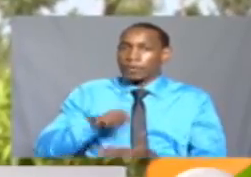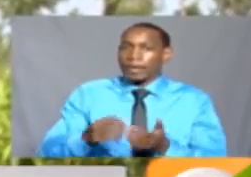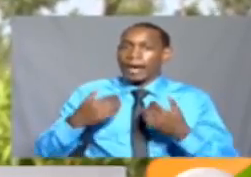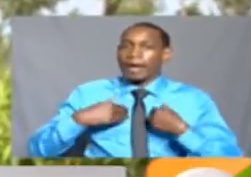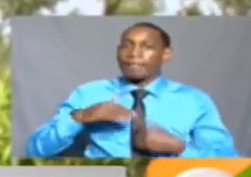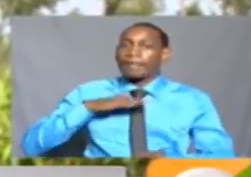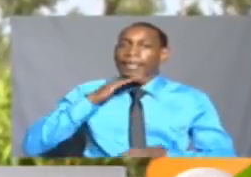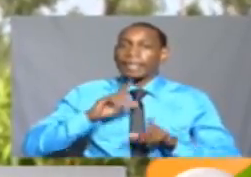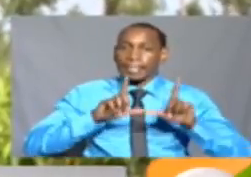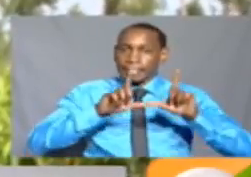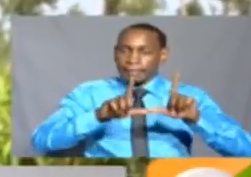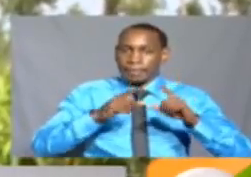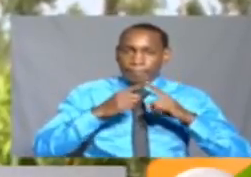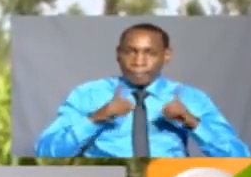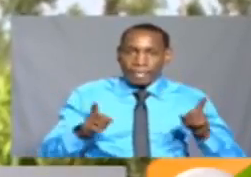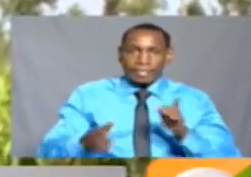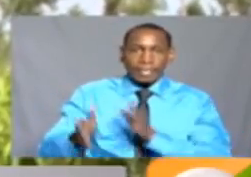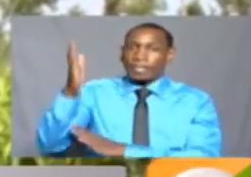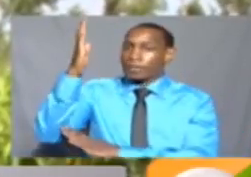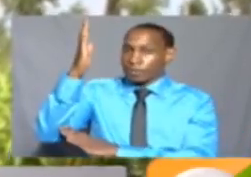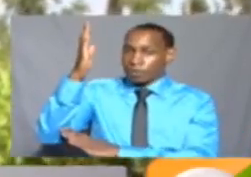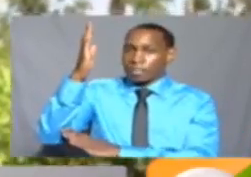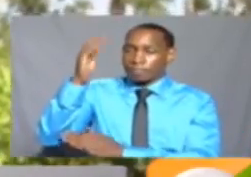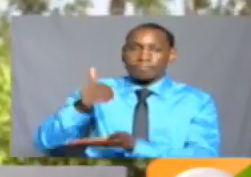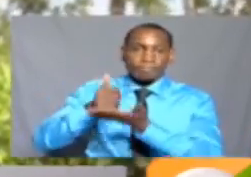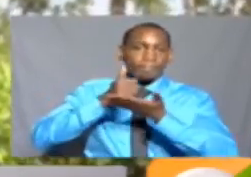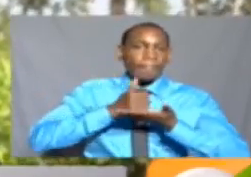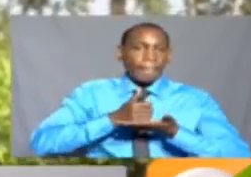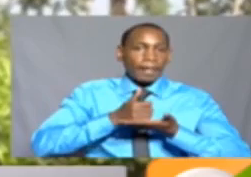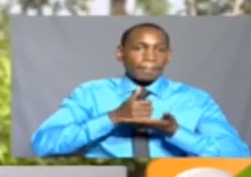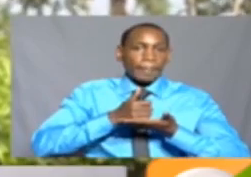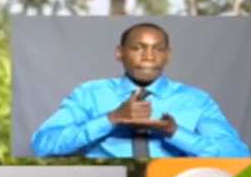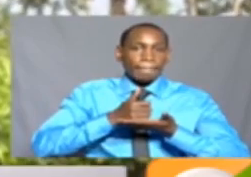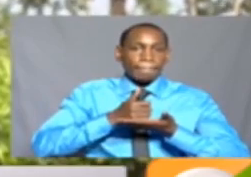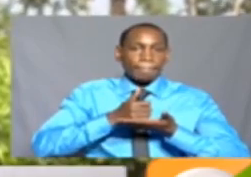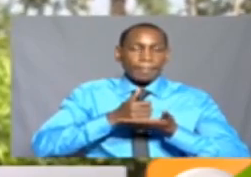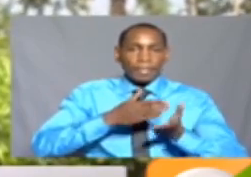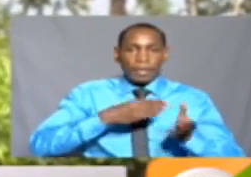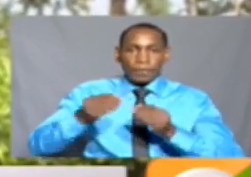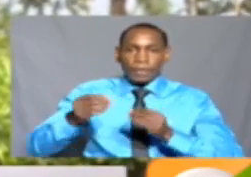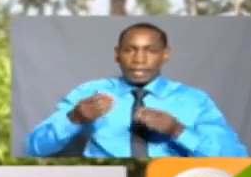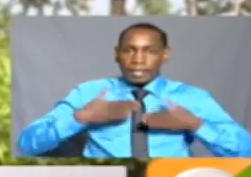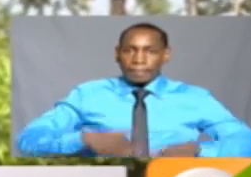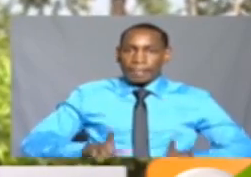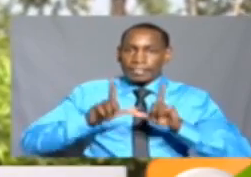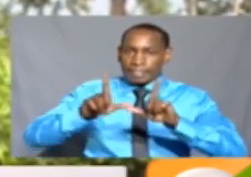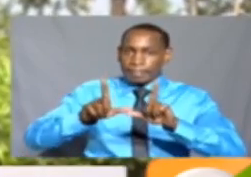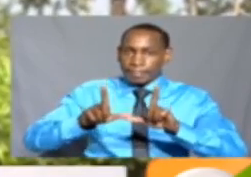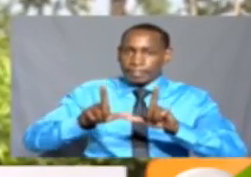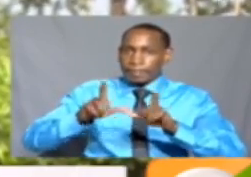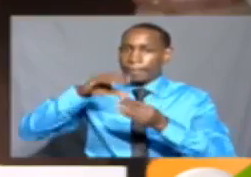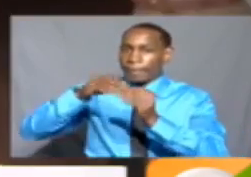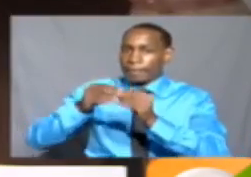certificate. Lakini Mungu alinifanyia mzuri. Nikaenda kwa birth certificate nikamtengenezea yeye